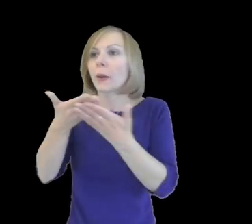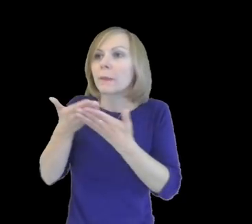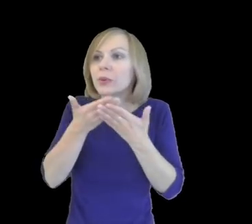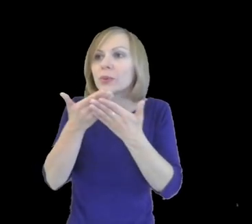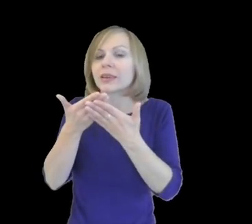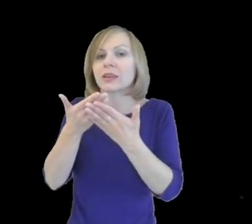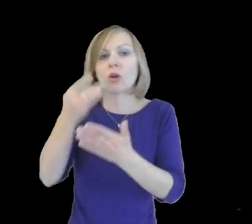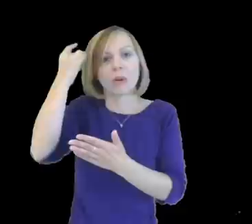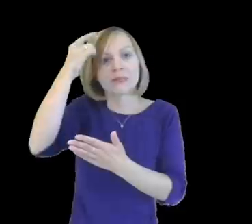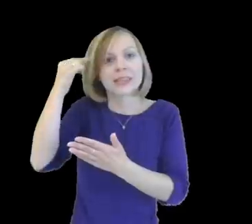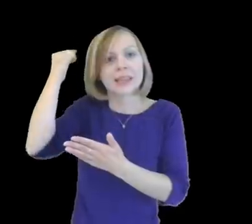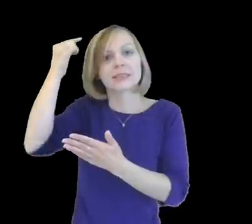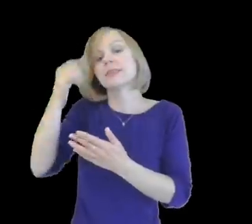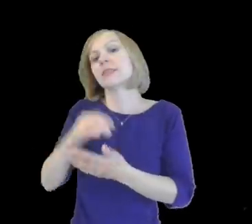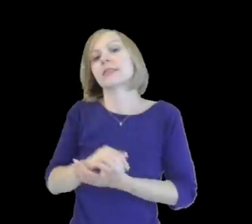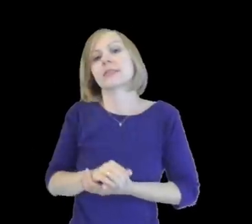The communion.